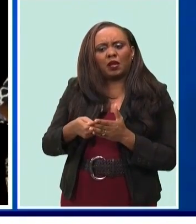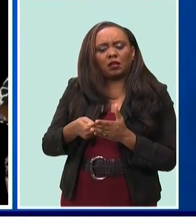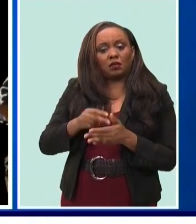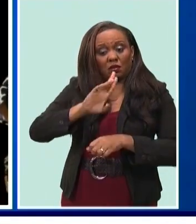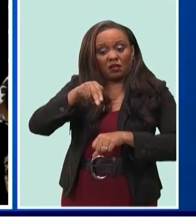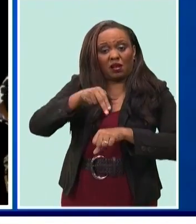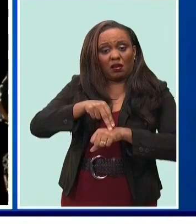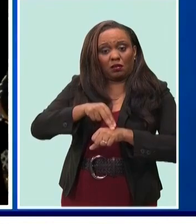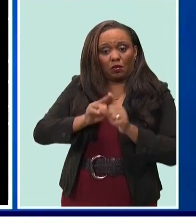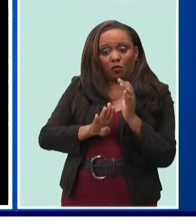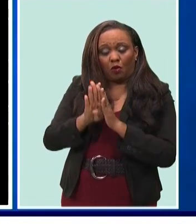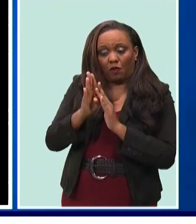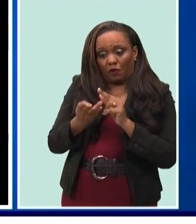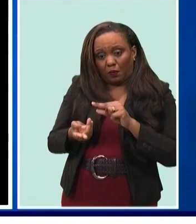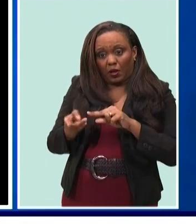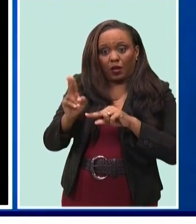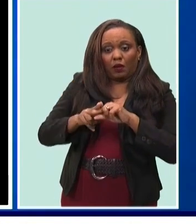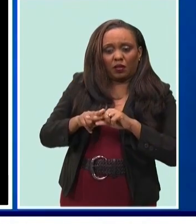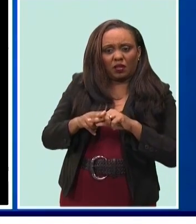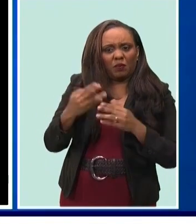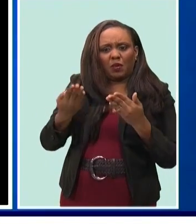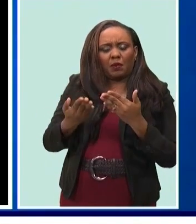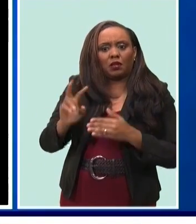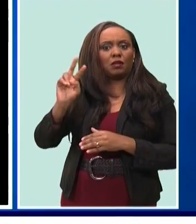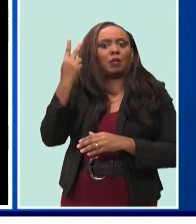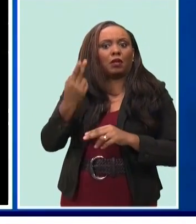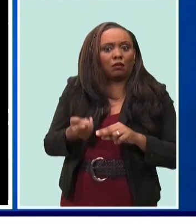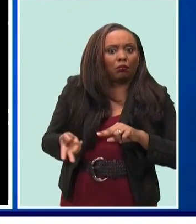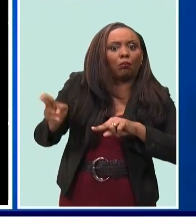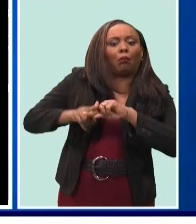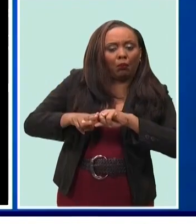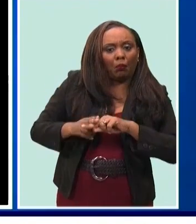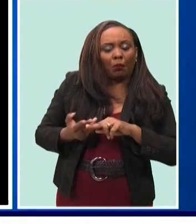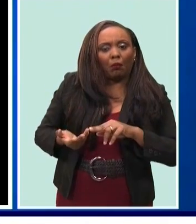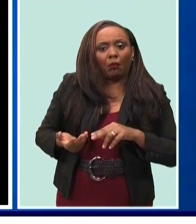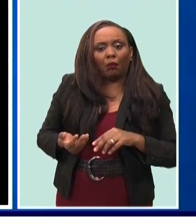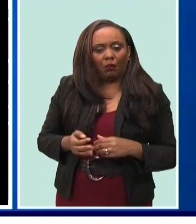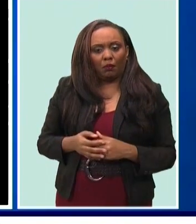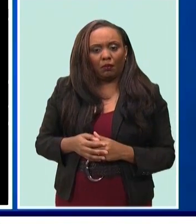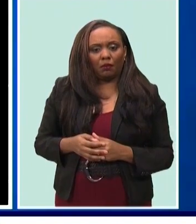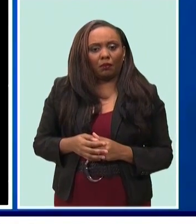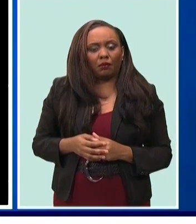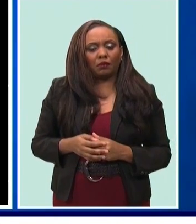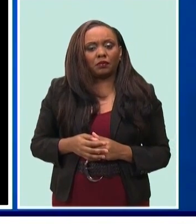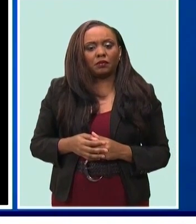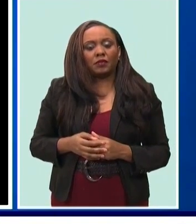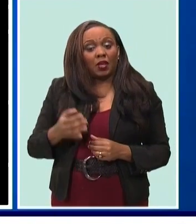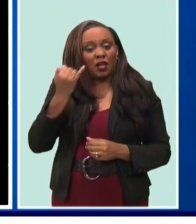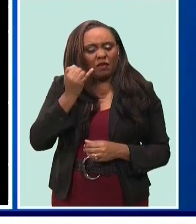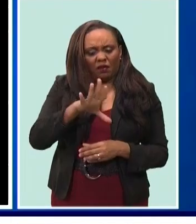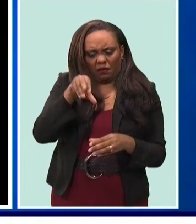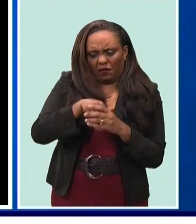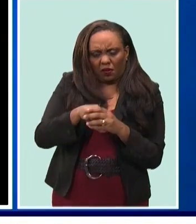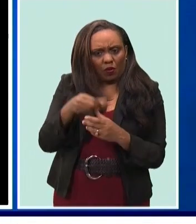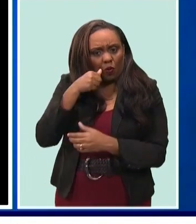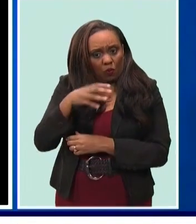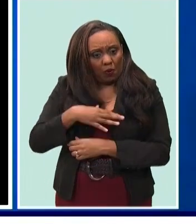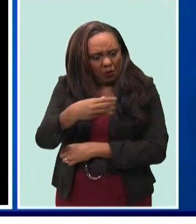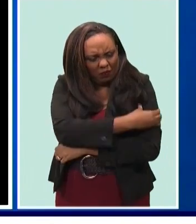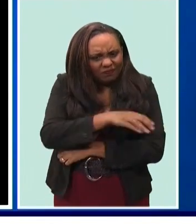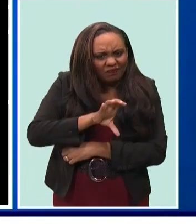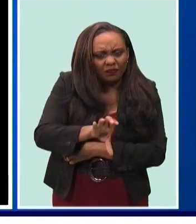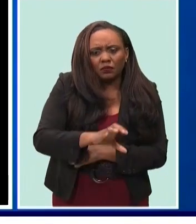national growth rates, double digits, some people say. Further, investing in women's empowerment